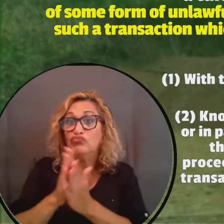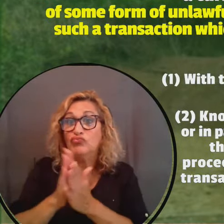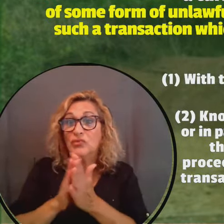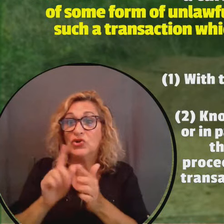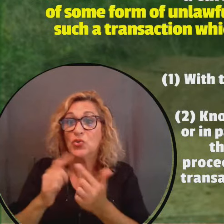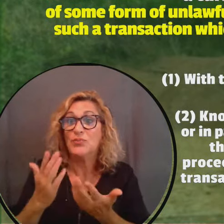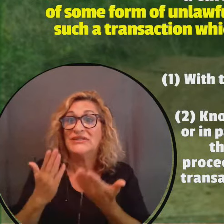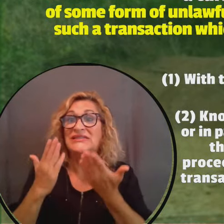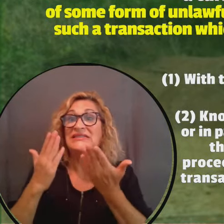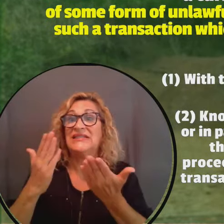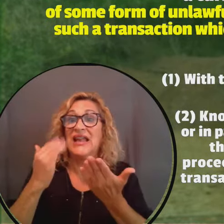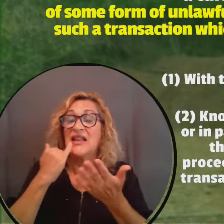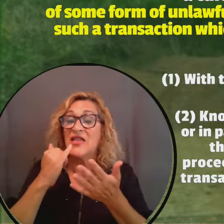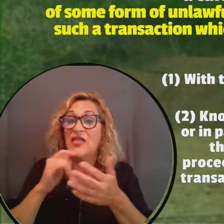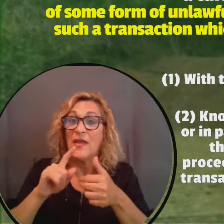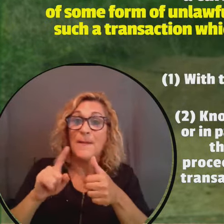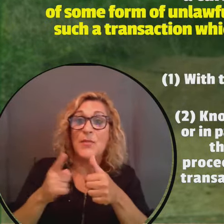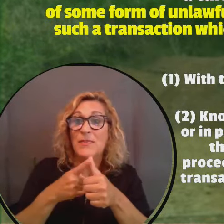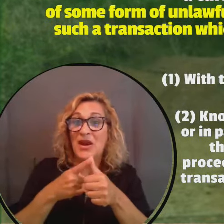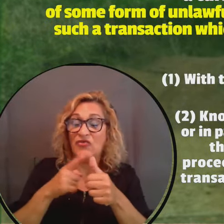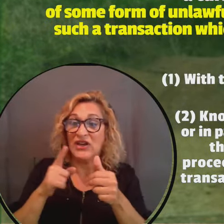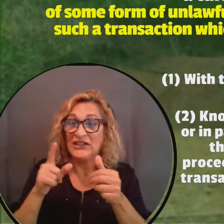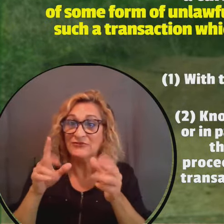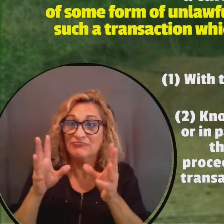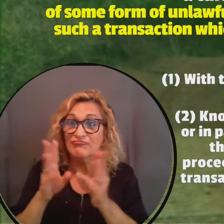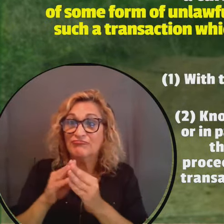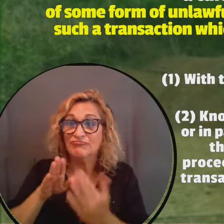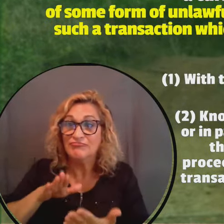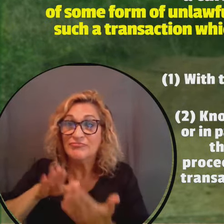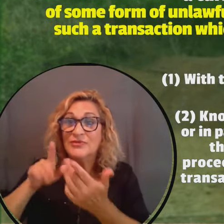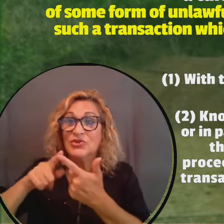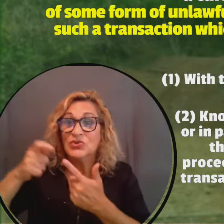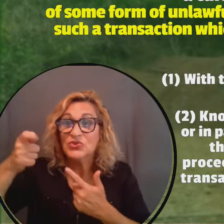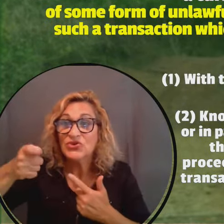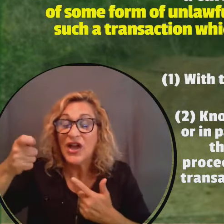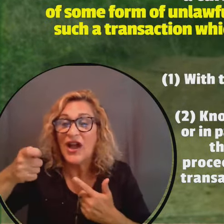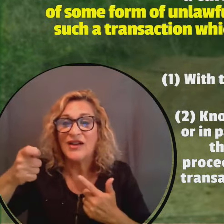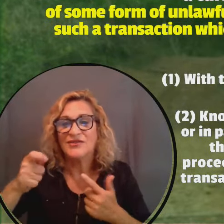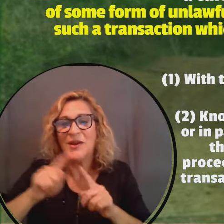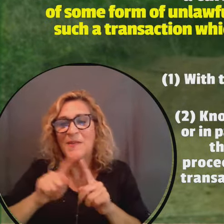preliminary hearing if they did, and they simply do not have it.